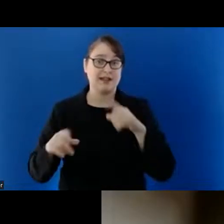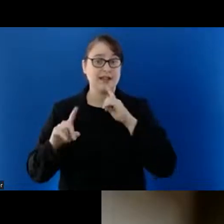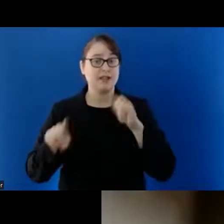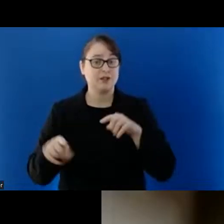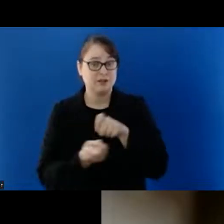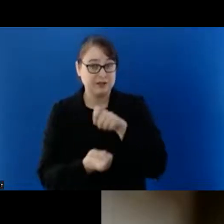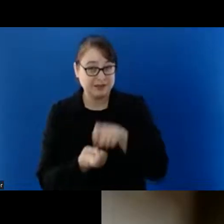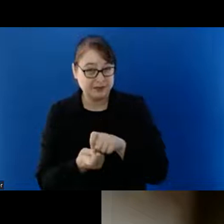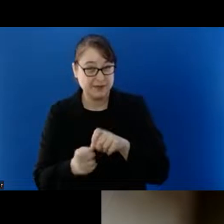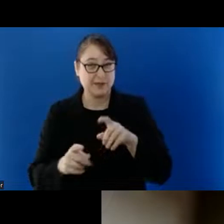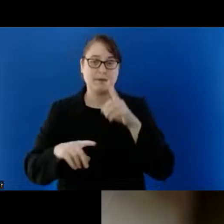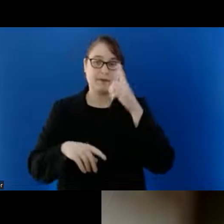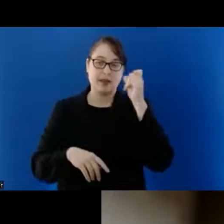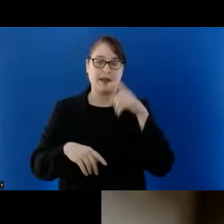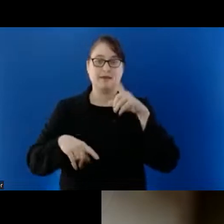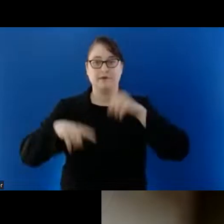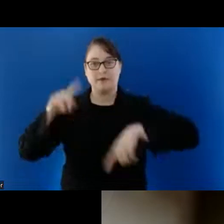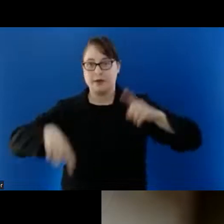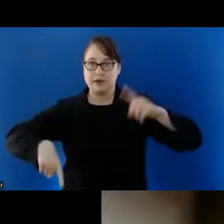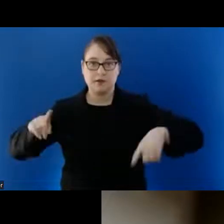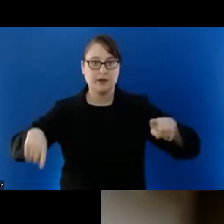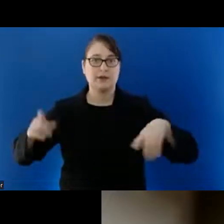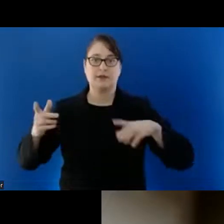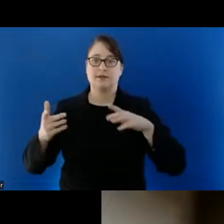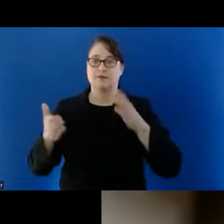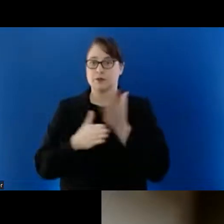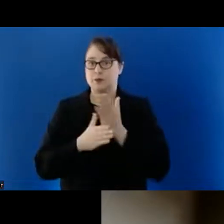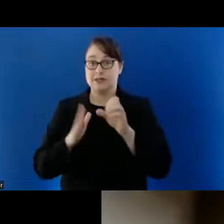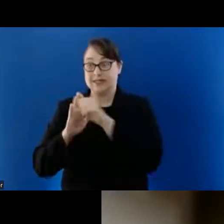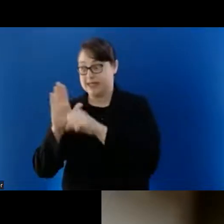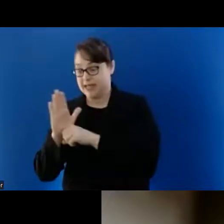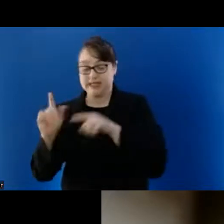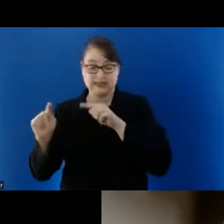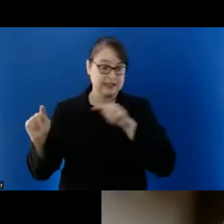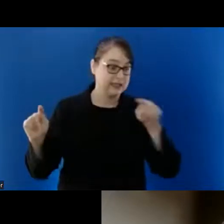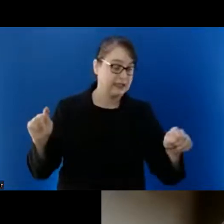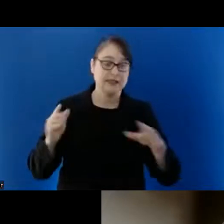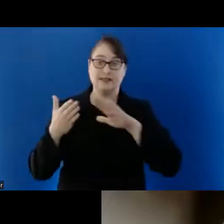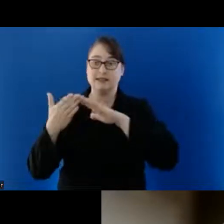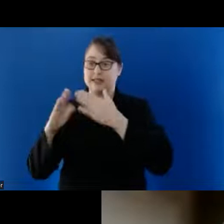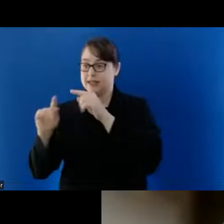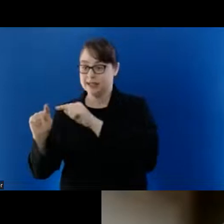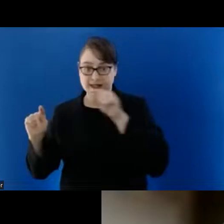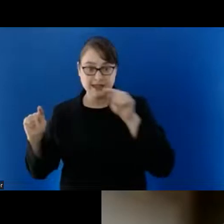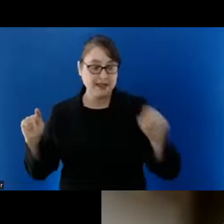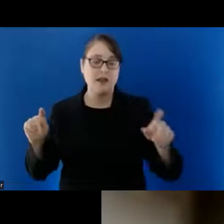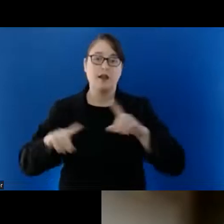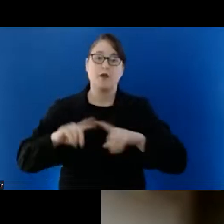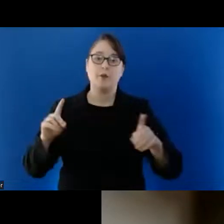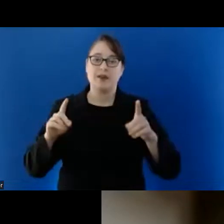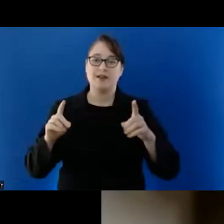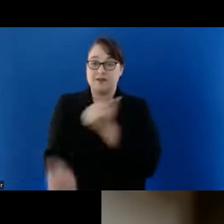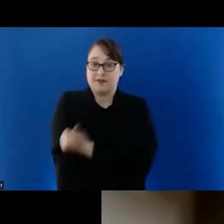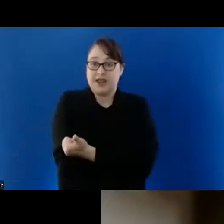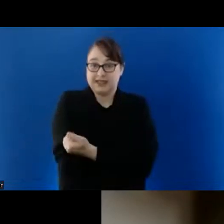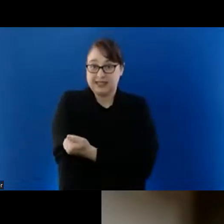does vary so significantly from city to city and state to state. But at the national level, there is no shortage of vaccine right now.